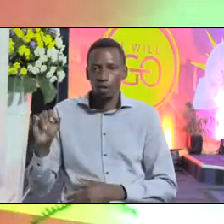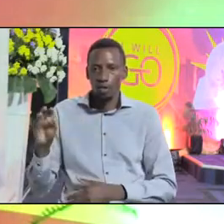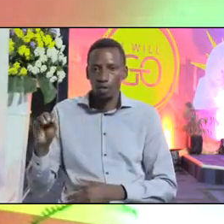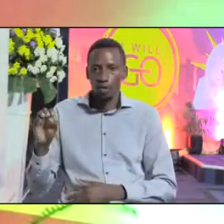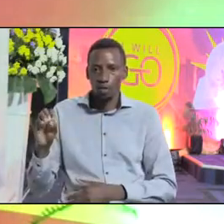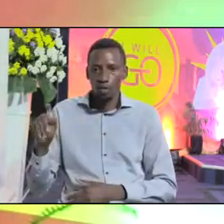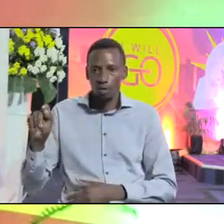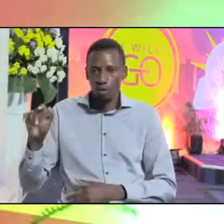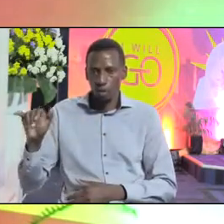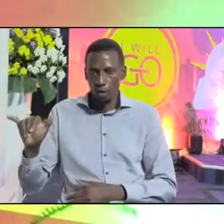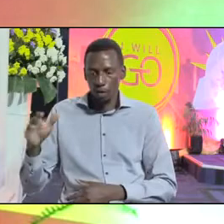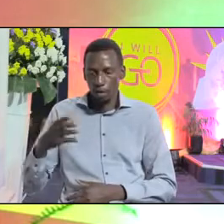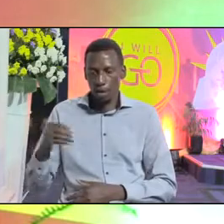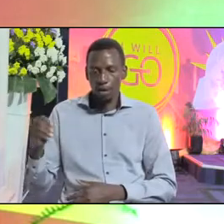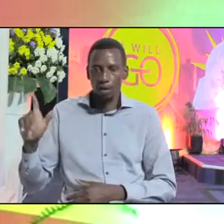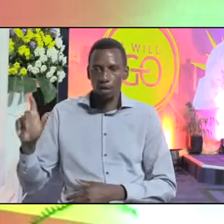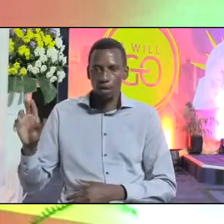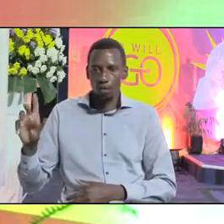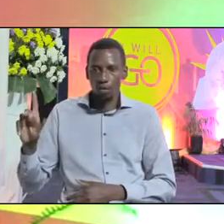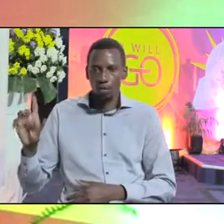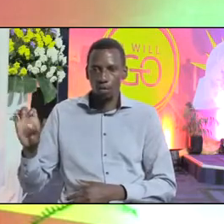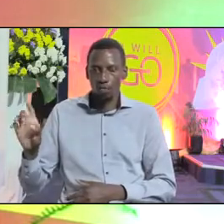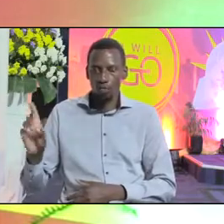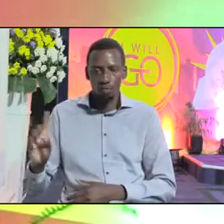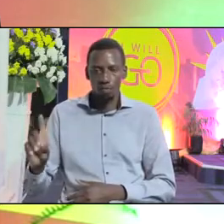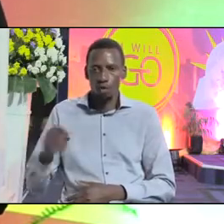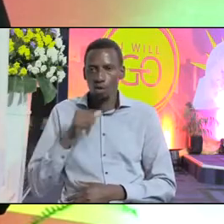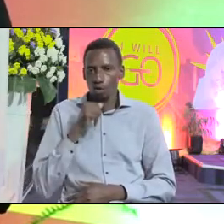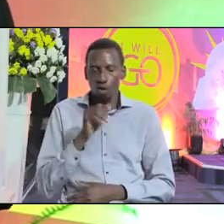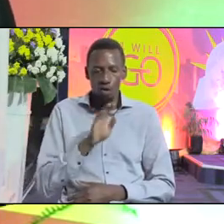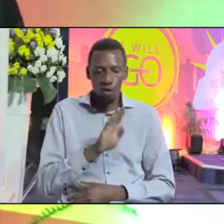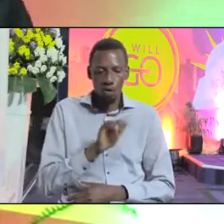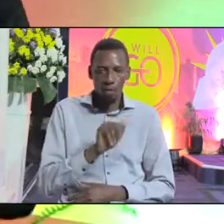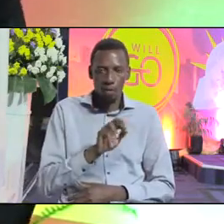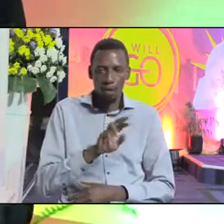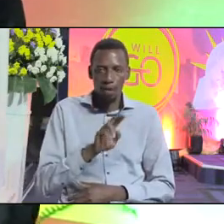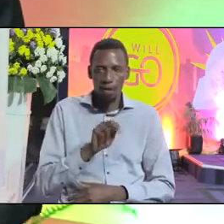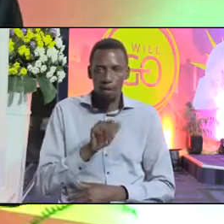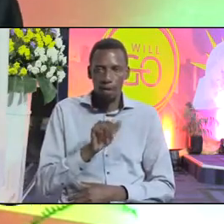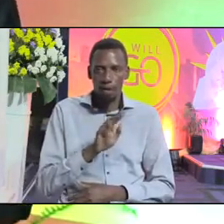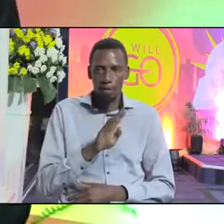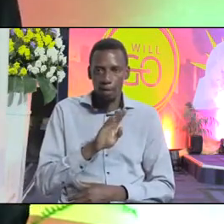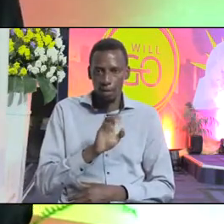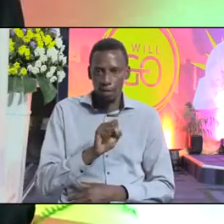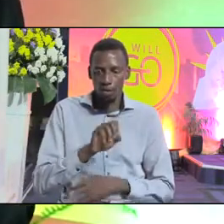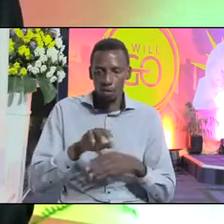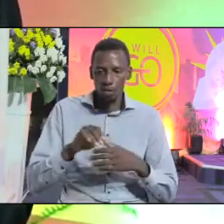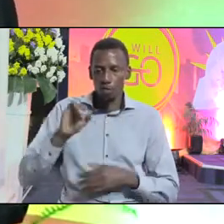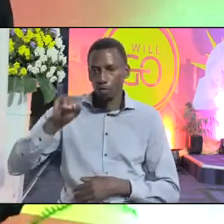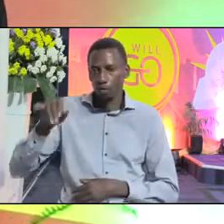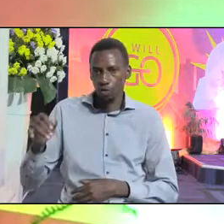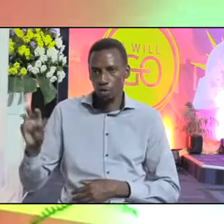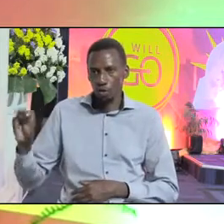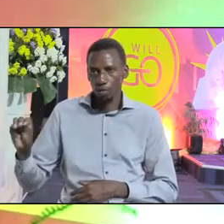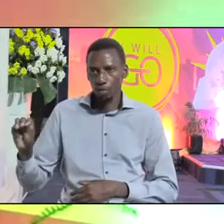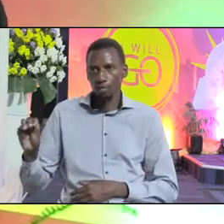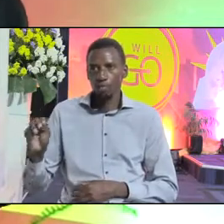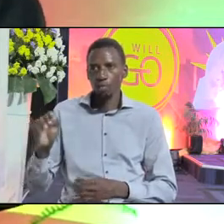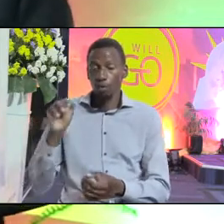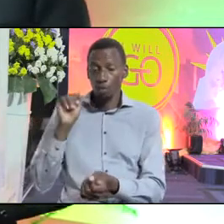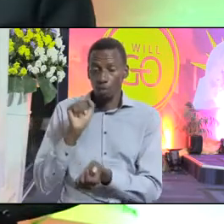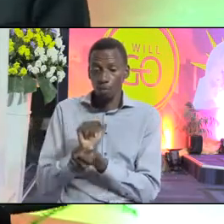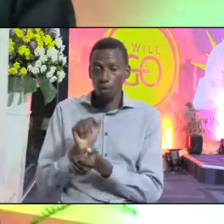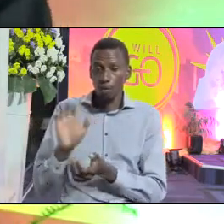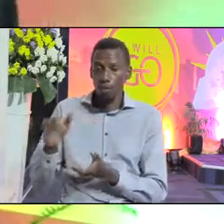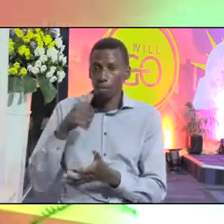Timothy or Luke, not by Barnabas or John Mark. Paul's letter, hear me